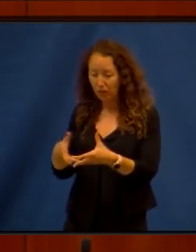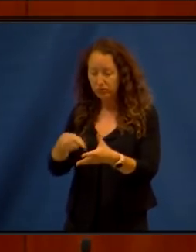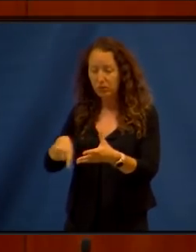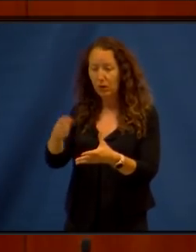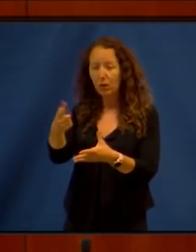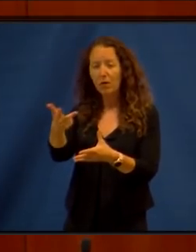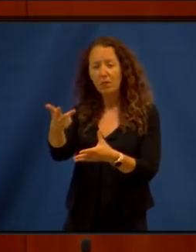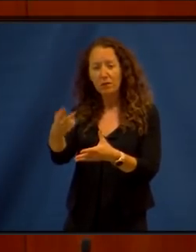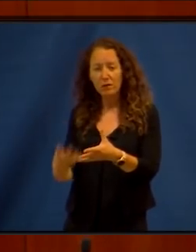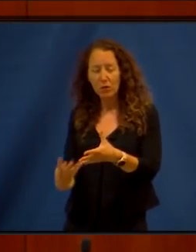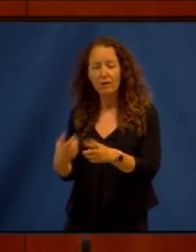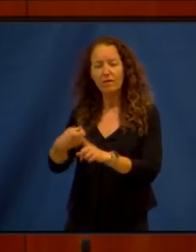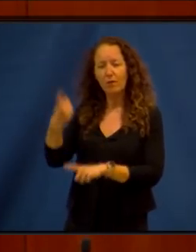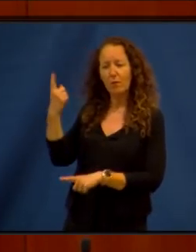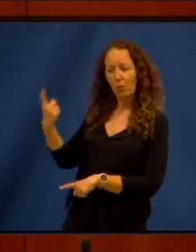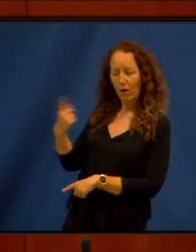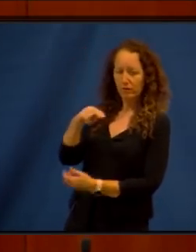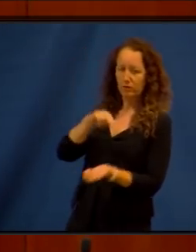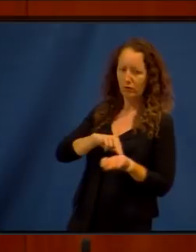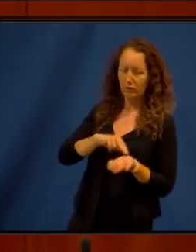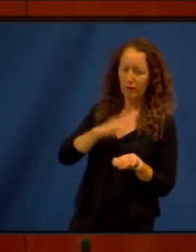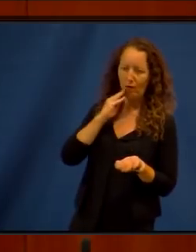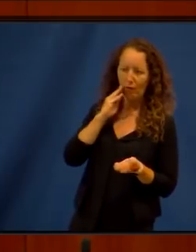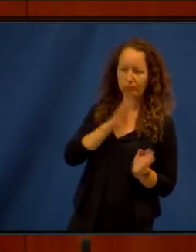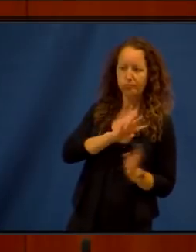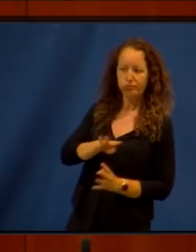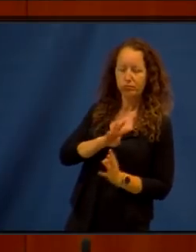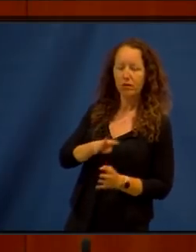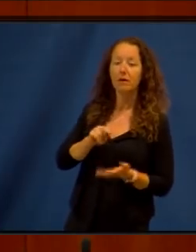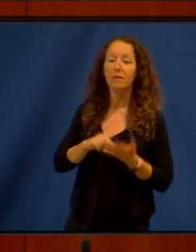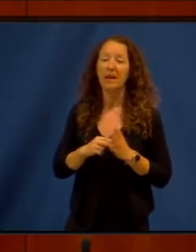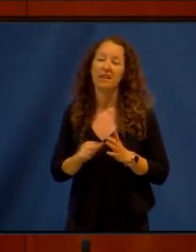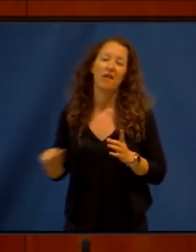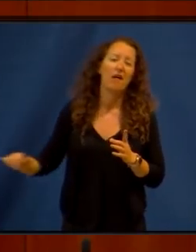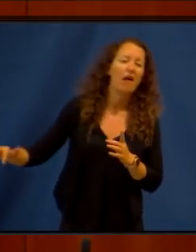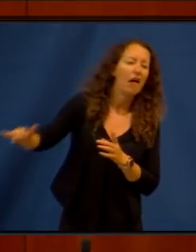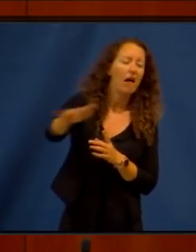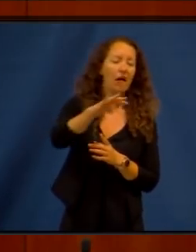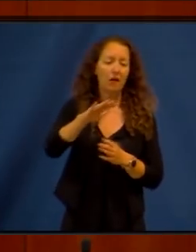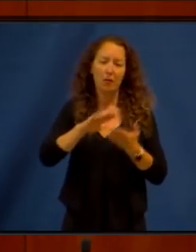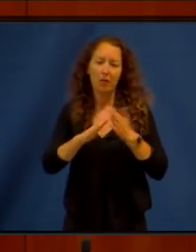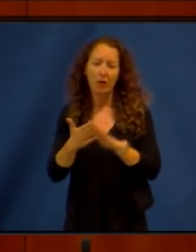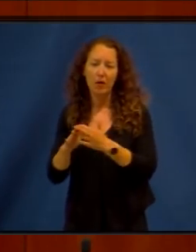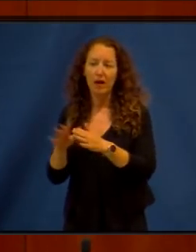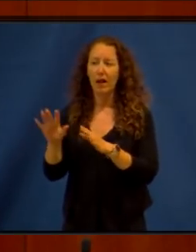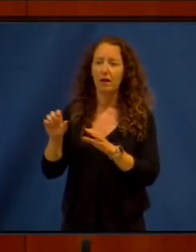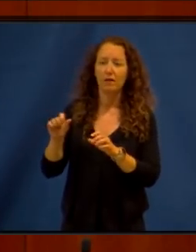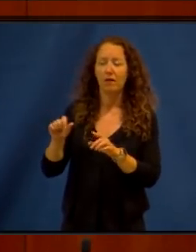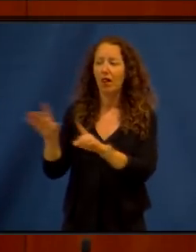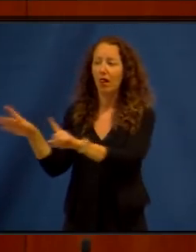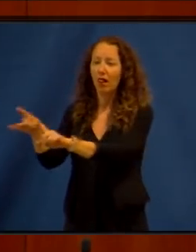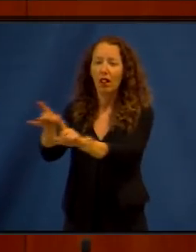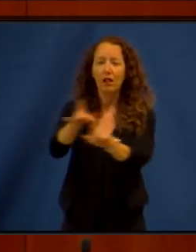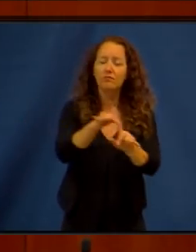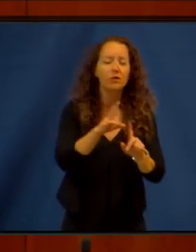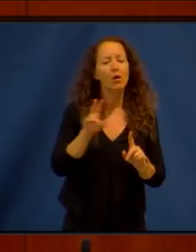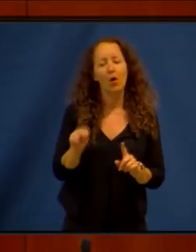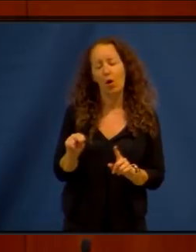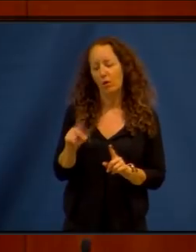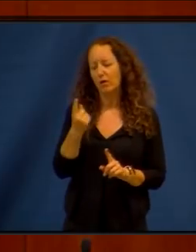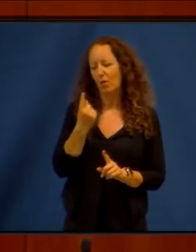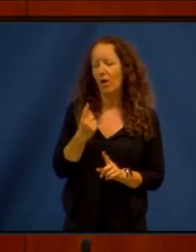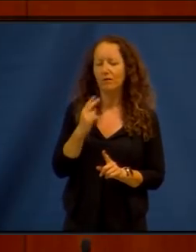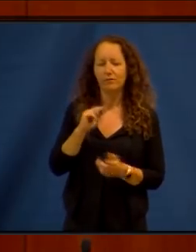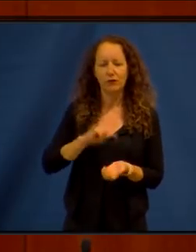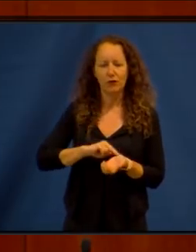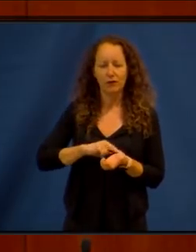of the acceleration that we're seeing in the positives really aren't out in the community, but at a local nursing home, and they're facing